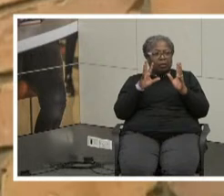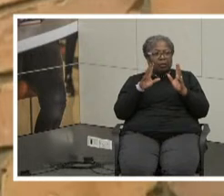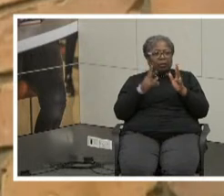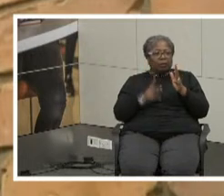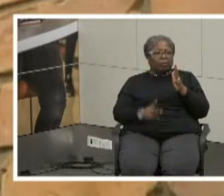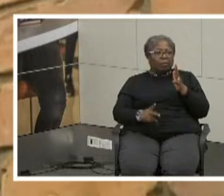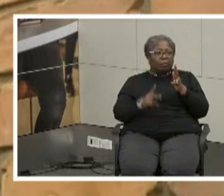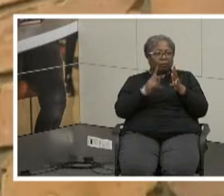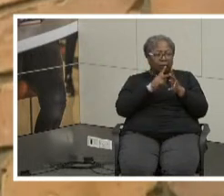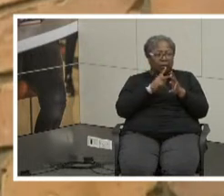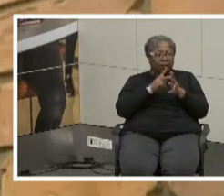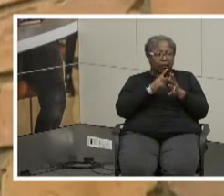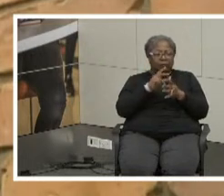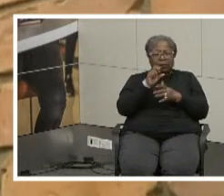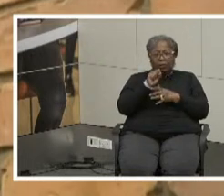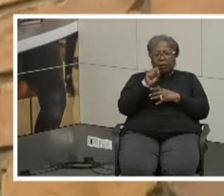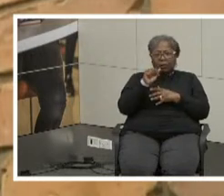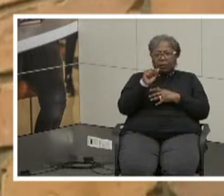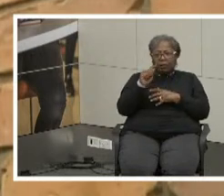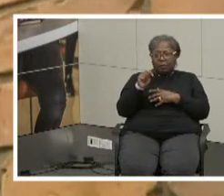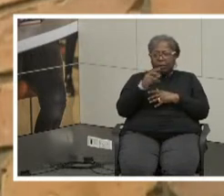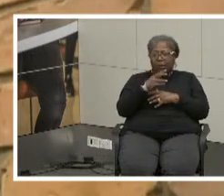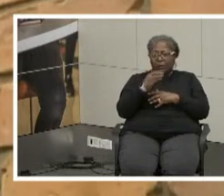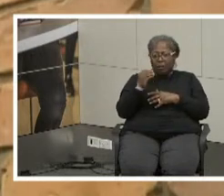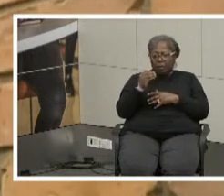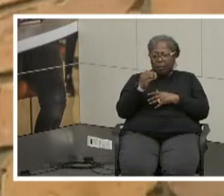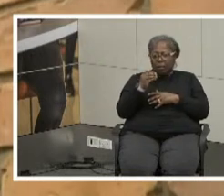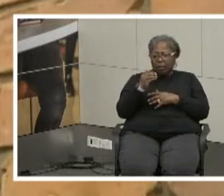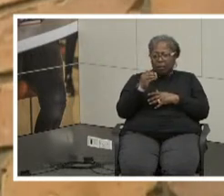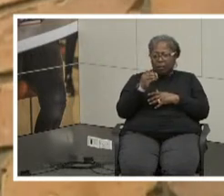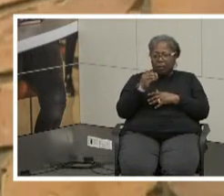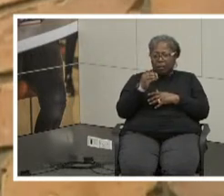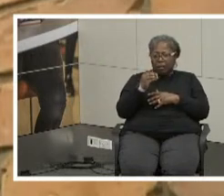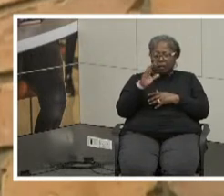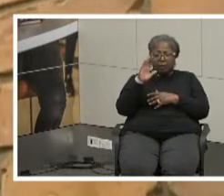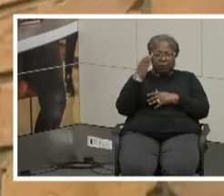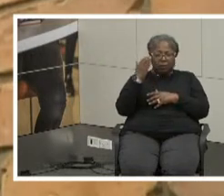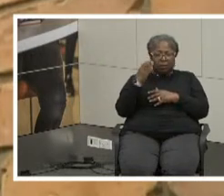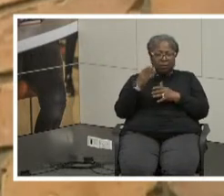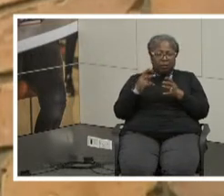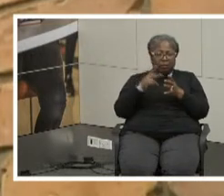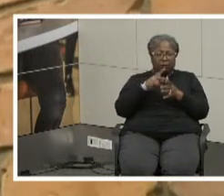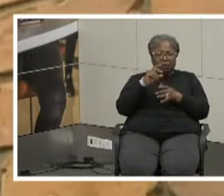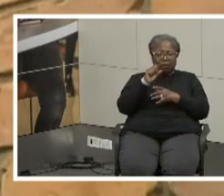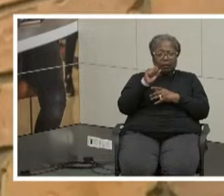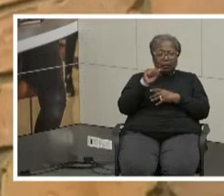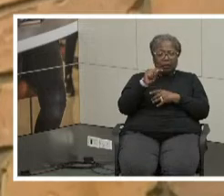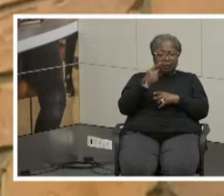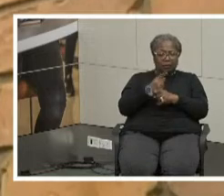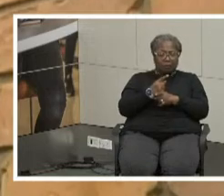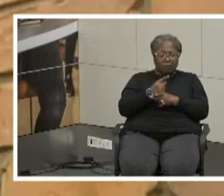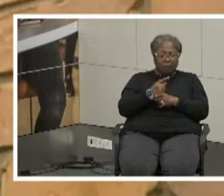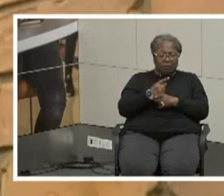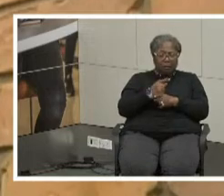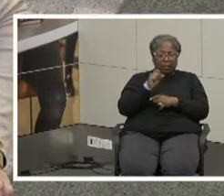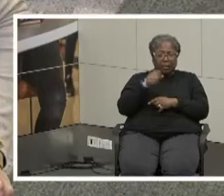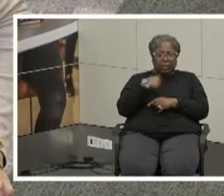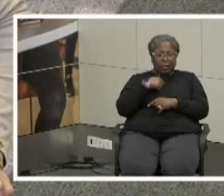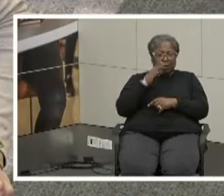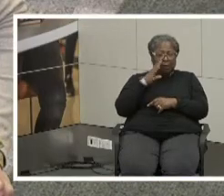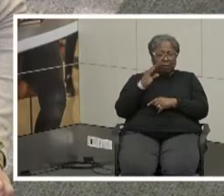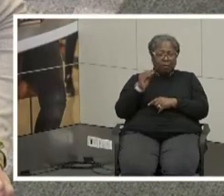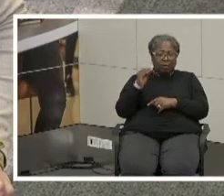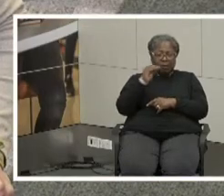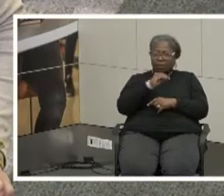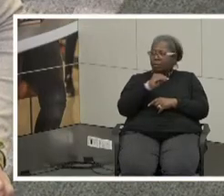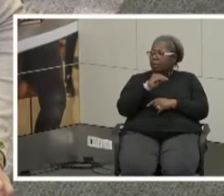primarily then and seemingly primarily sat correct yeah I'm in to move to